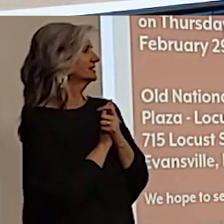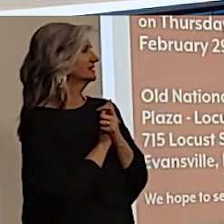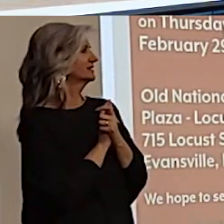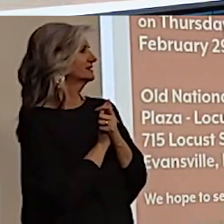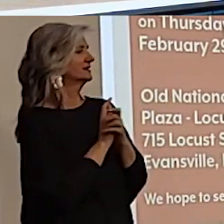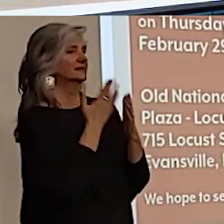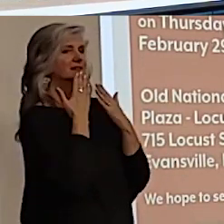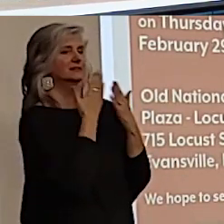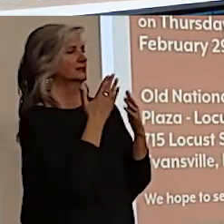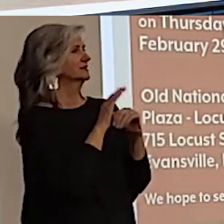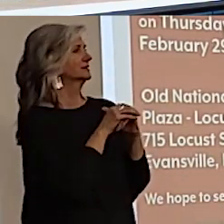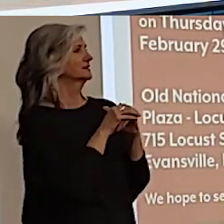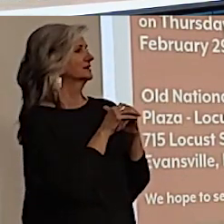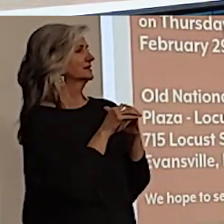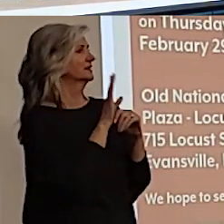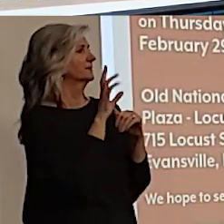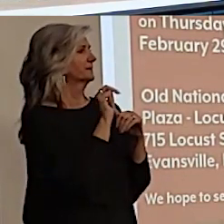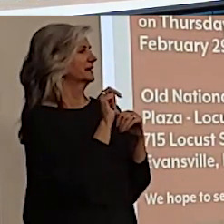Thank you. Ben,